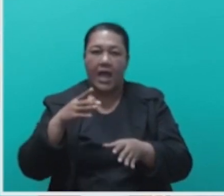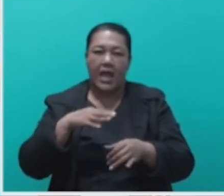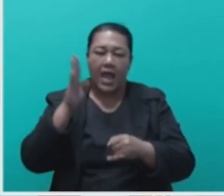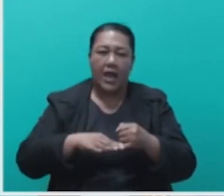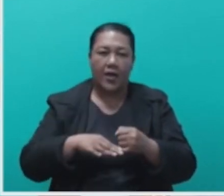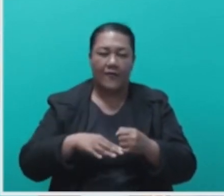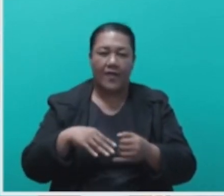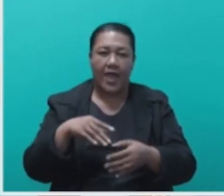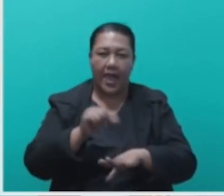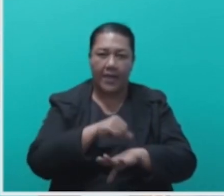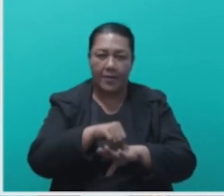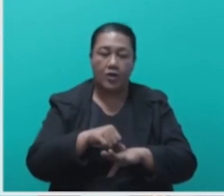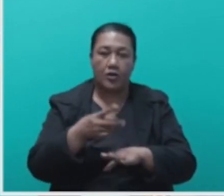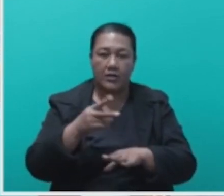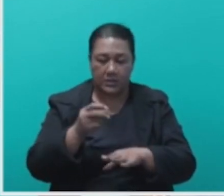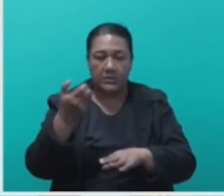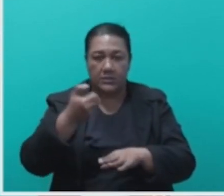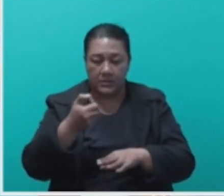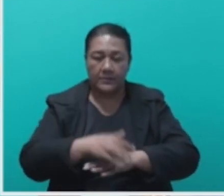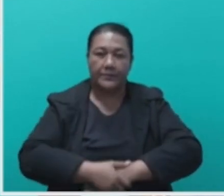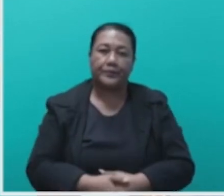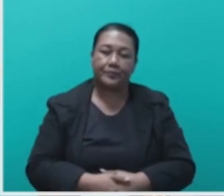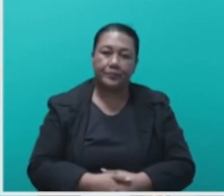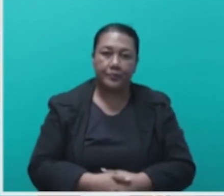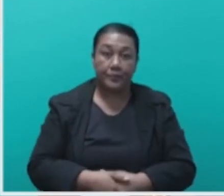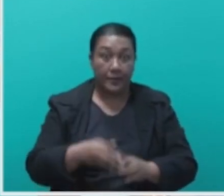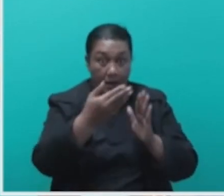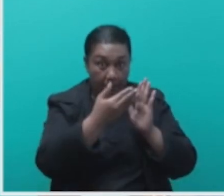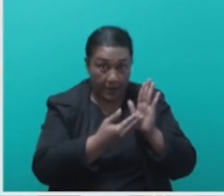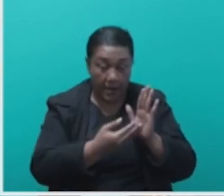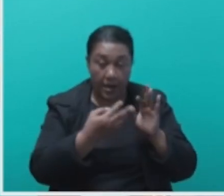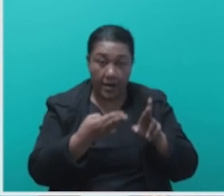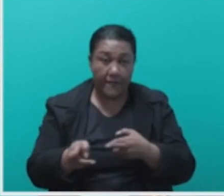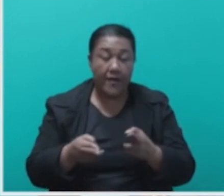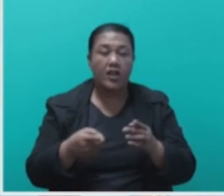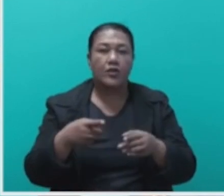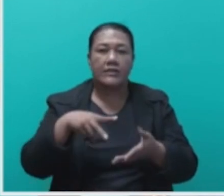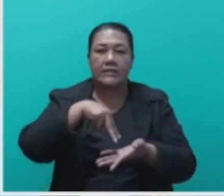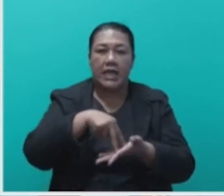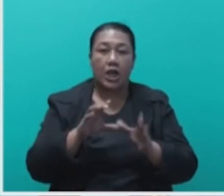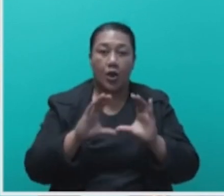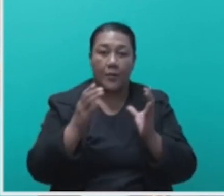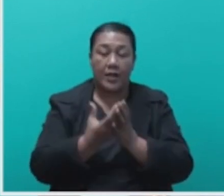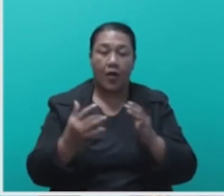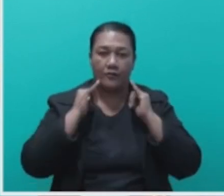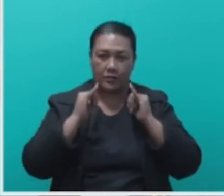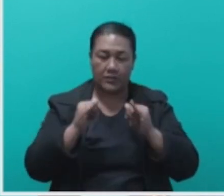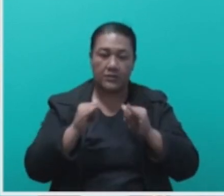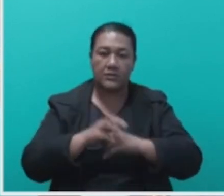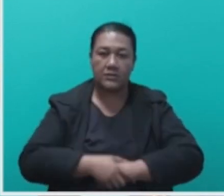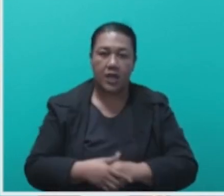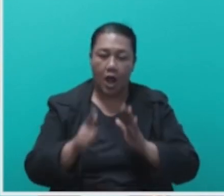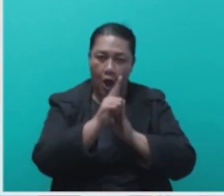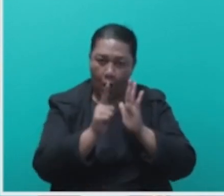2016. Mr. Speaker, sir, this bill was referred to the Standing Committee of Justice, Law